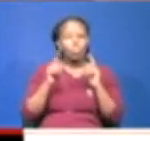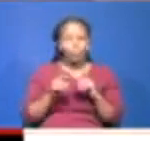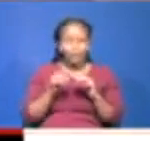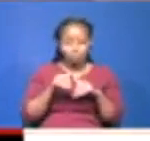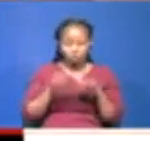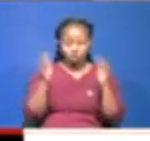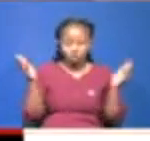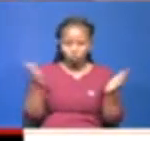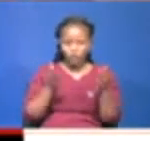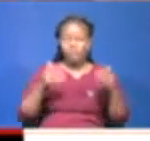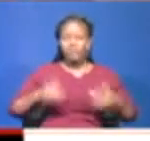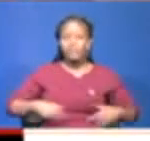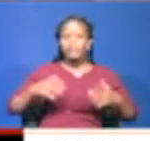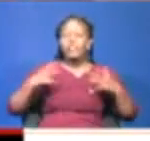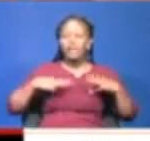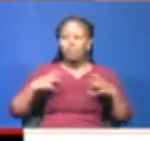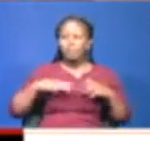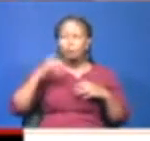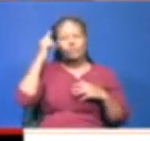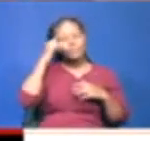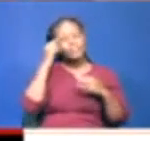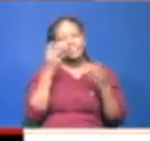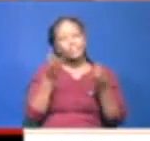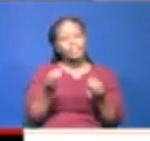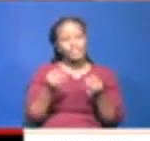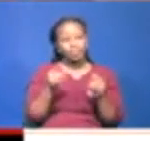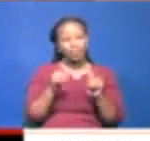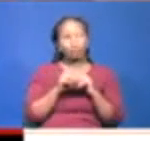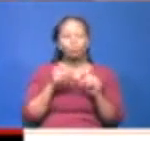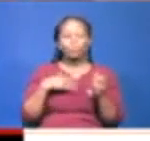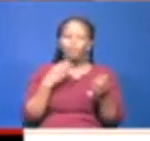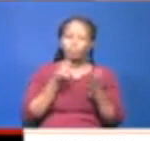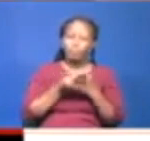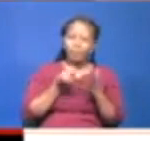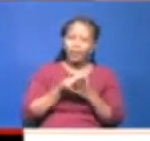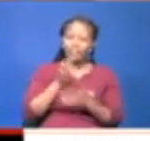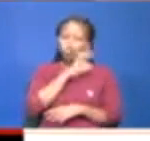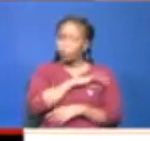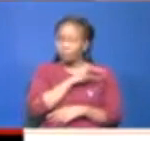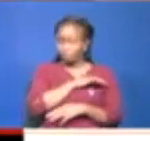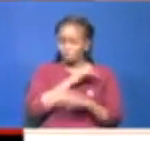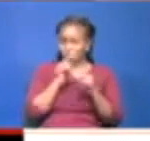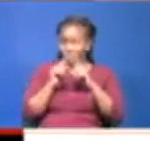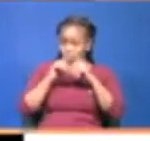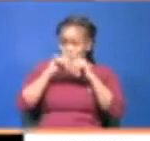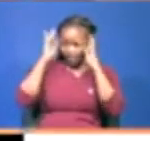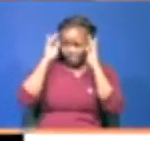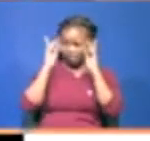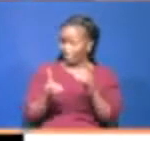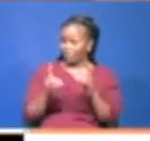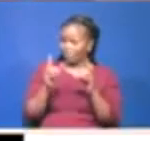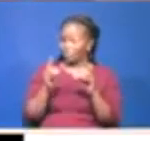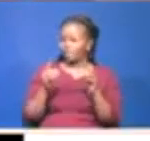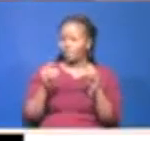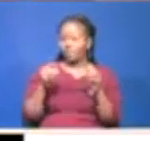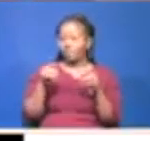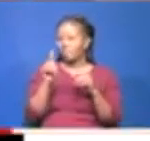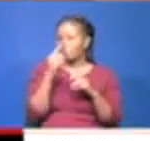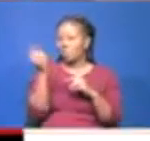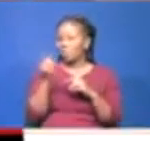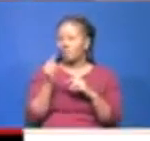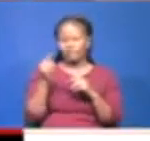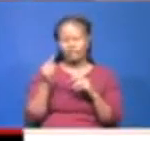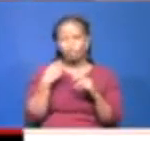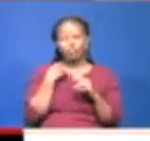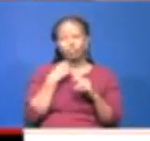think it's just uber cool to do it. There's mm-hmm. money to be made in it, and it's a choice, not something they do because they don't have choices. That's where we